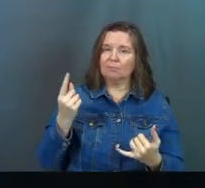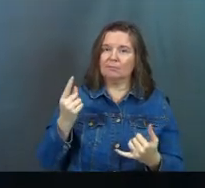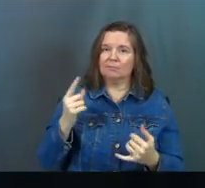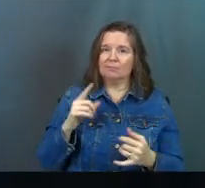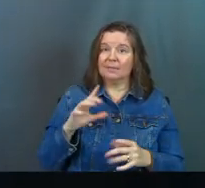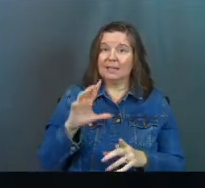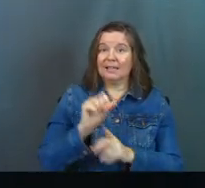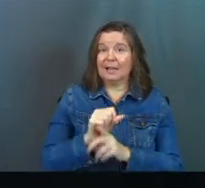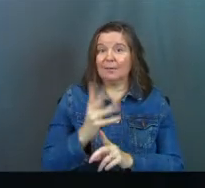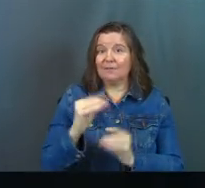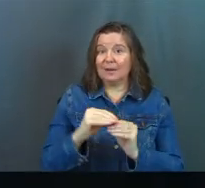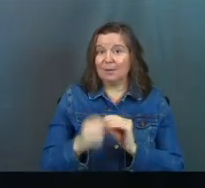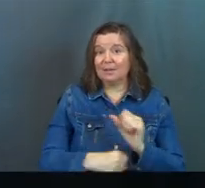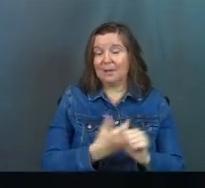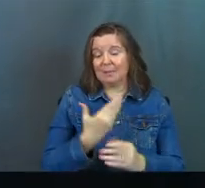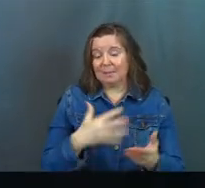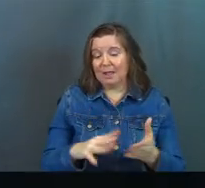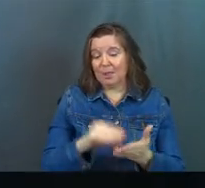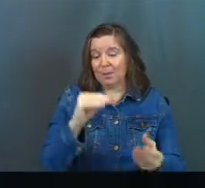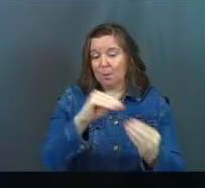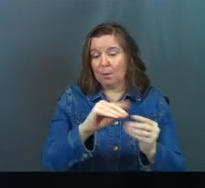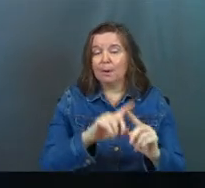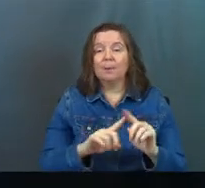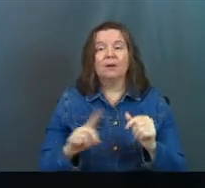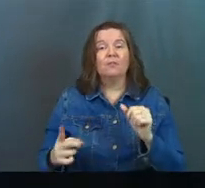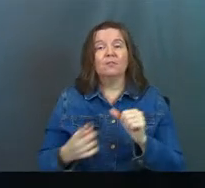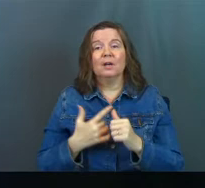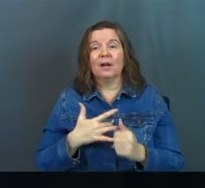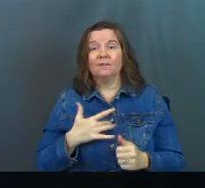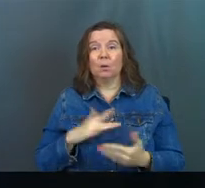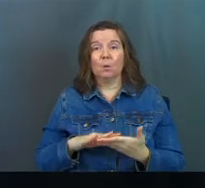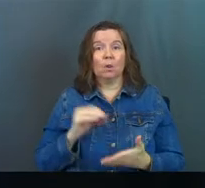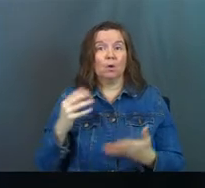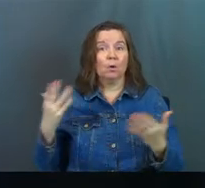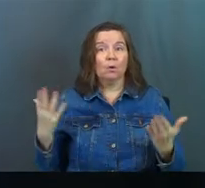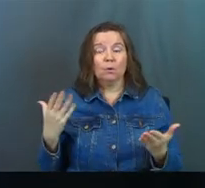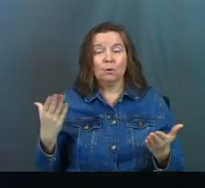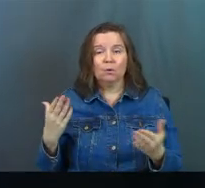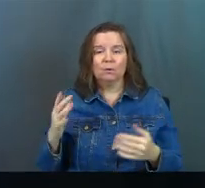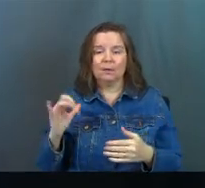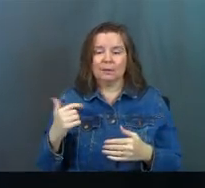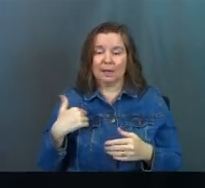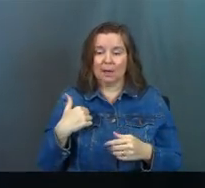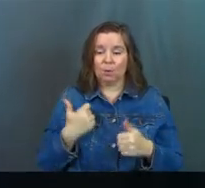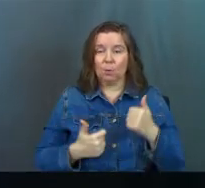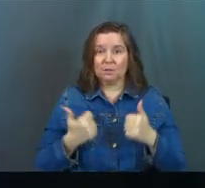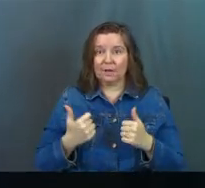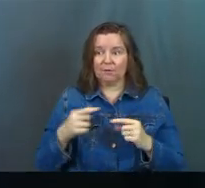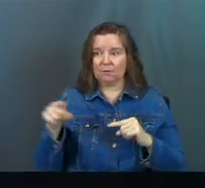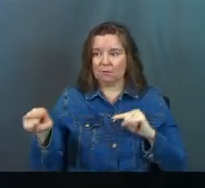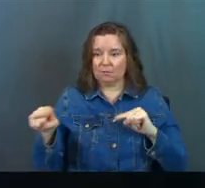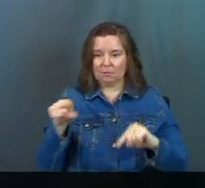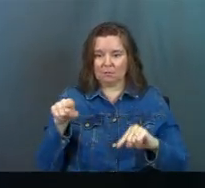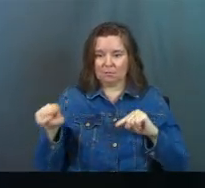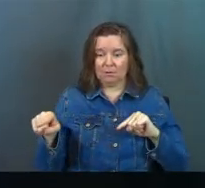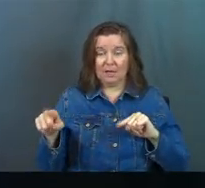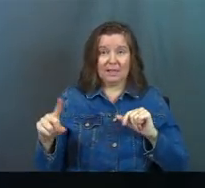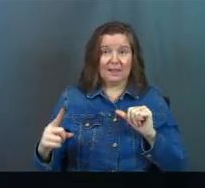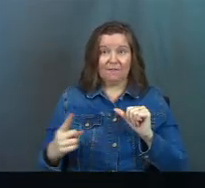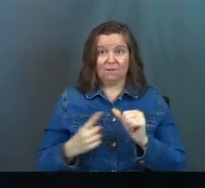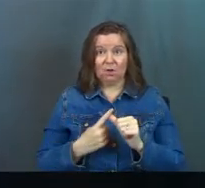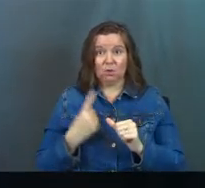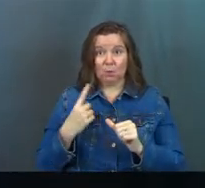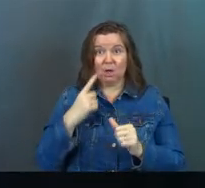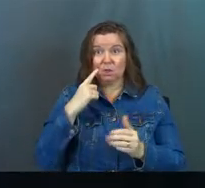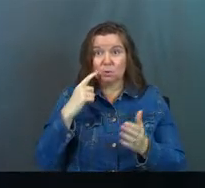in 5 years, there might be more. But the first thing I feel like we've learned today is that whichever one of us is the very